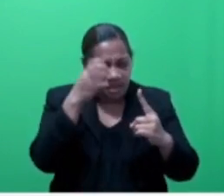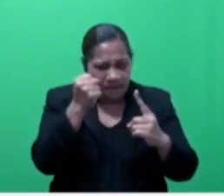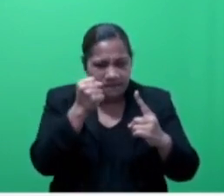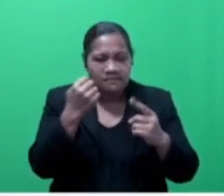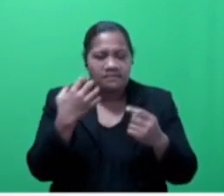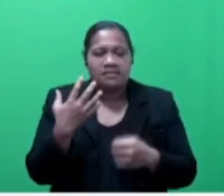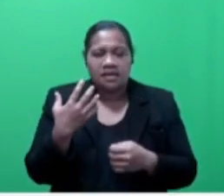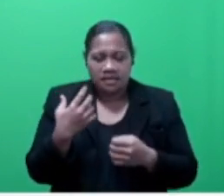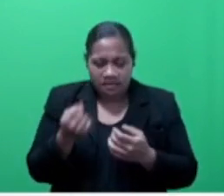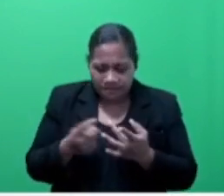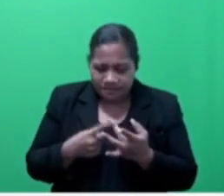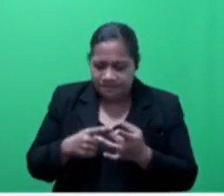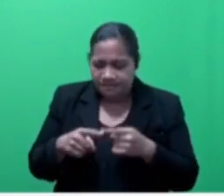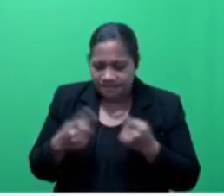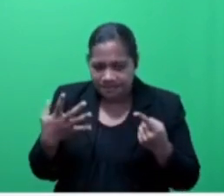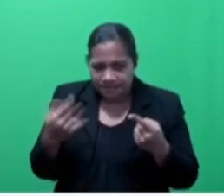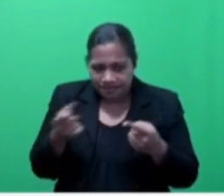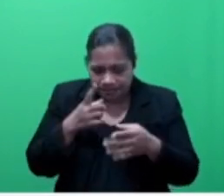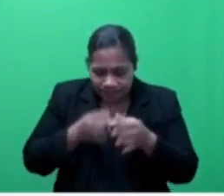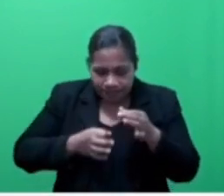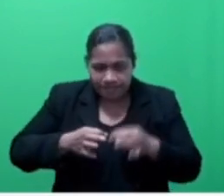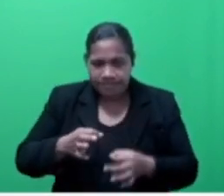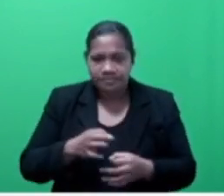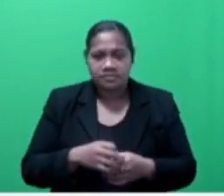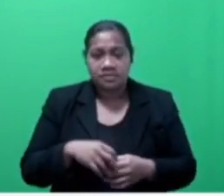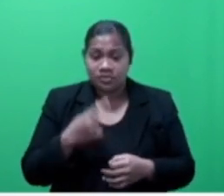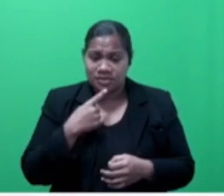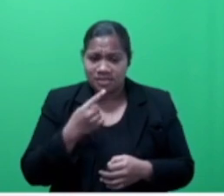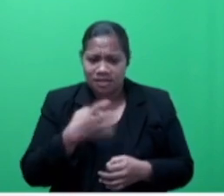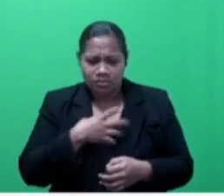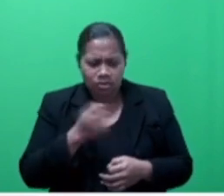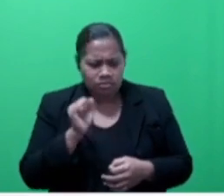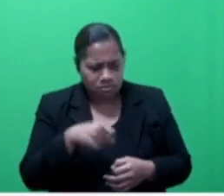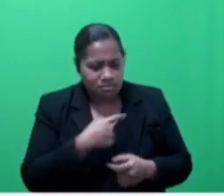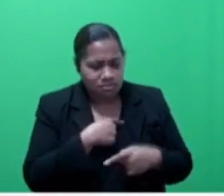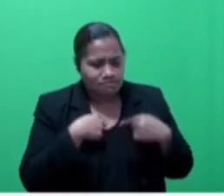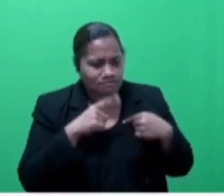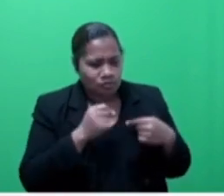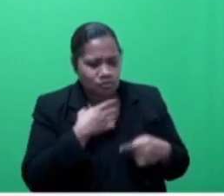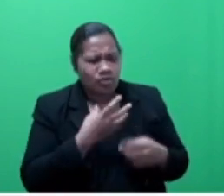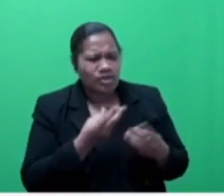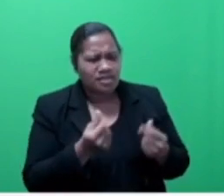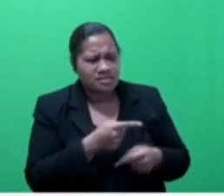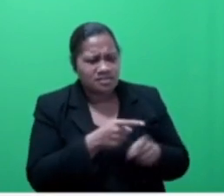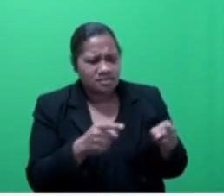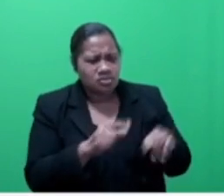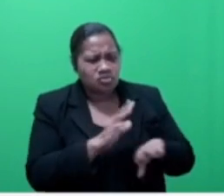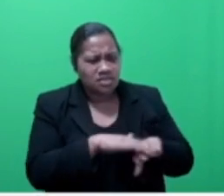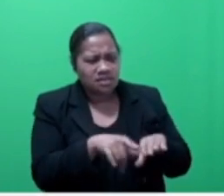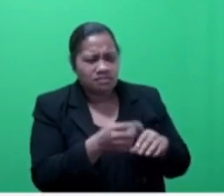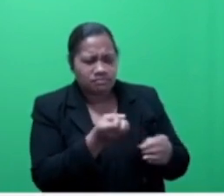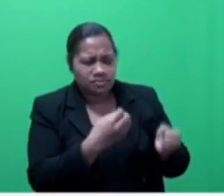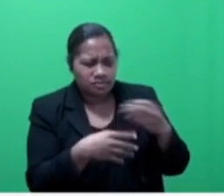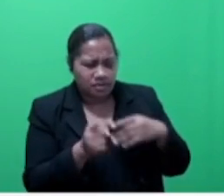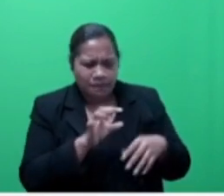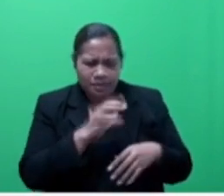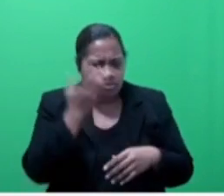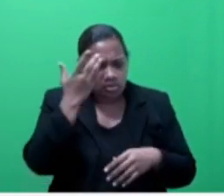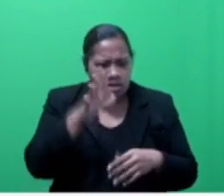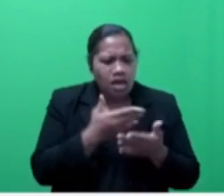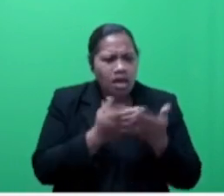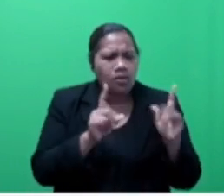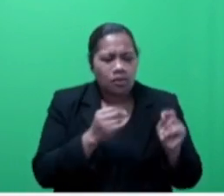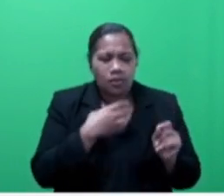place. He's saying more. Yes, we are doing more. It's easier for him to just sit there and pontificate, but he has absolutely no clue how to do